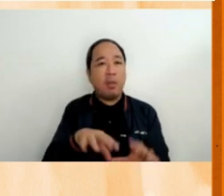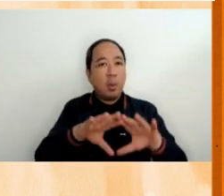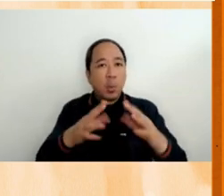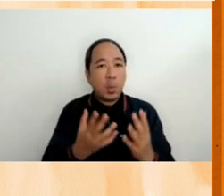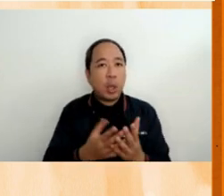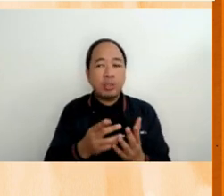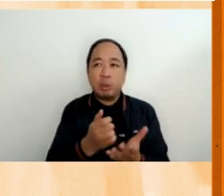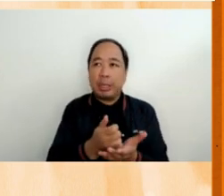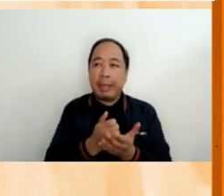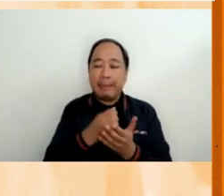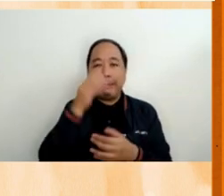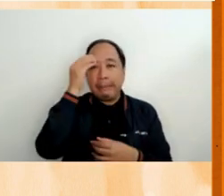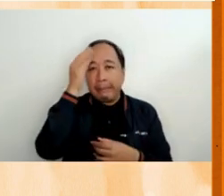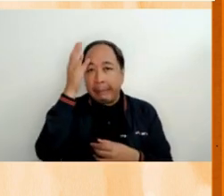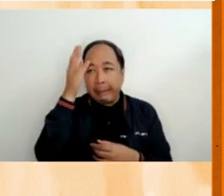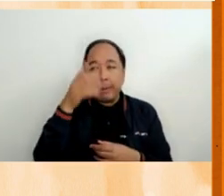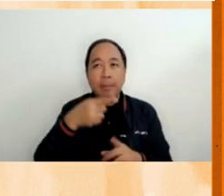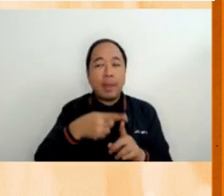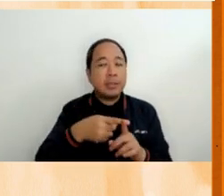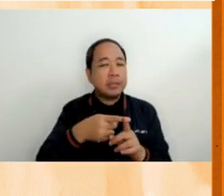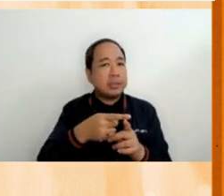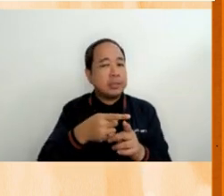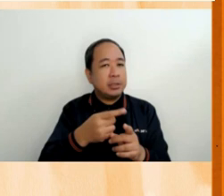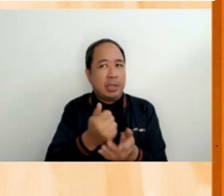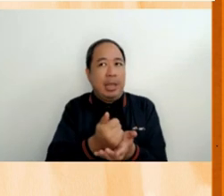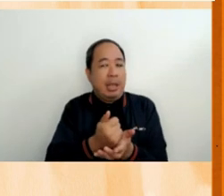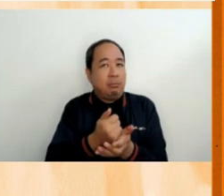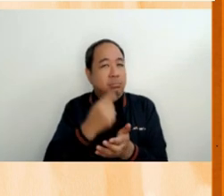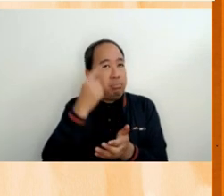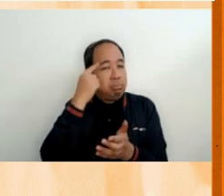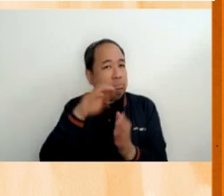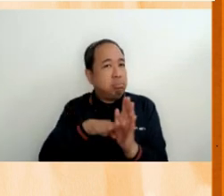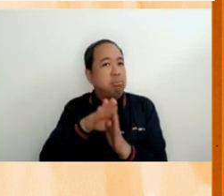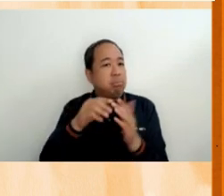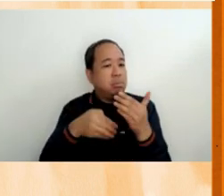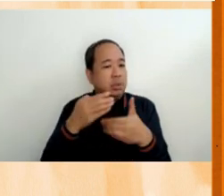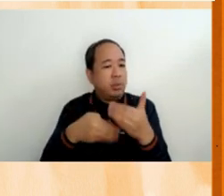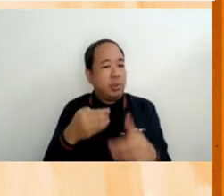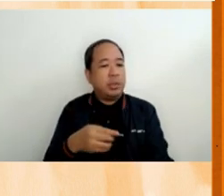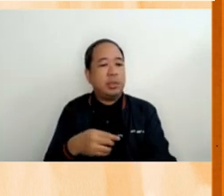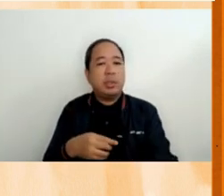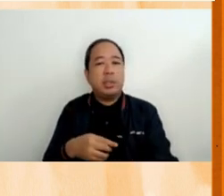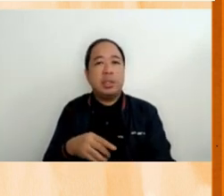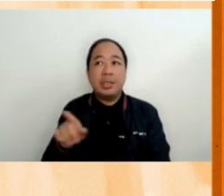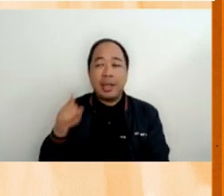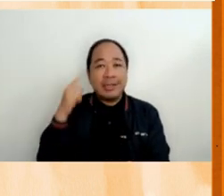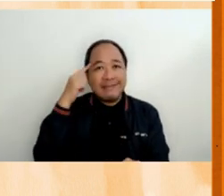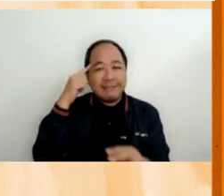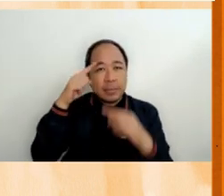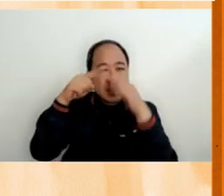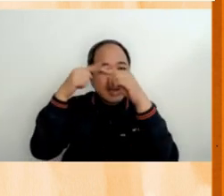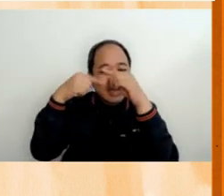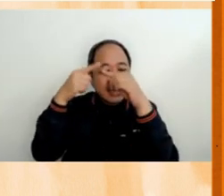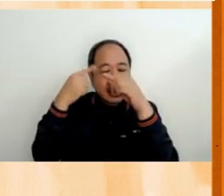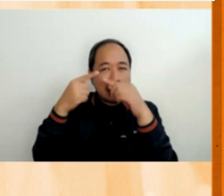knowledge and developmental abilities. They learn and adapt their thinking with